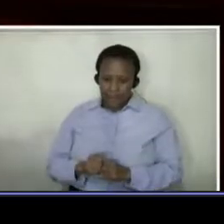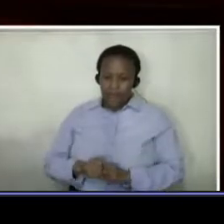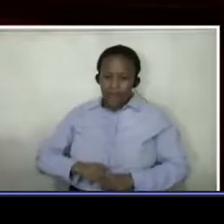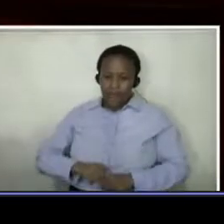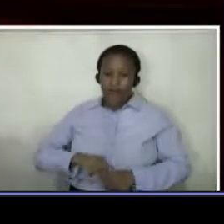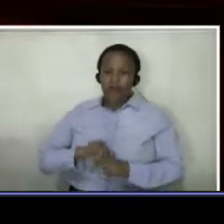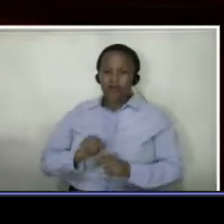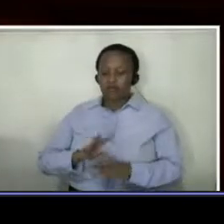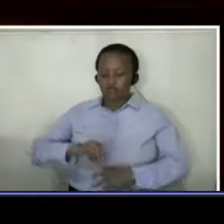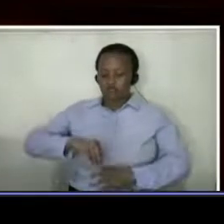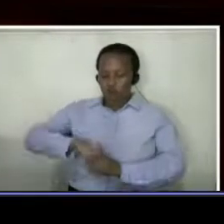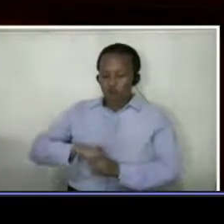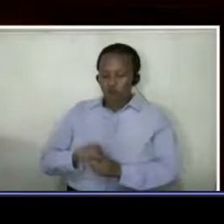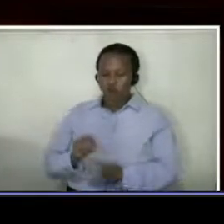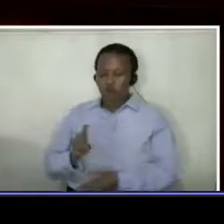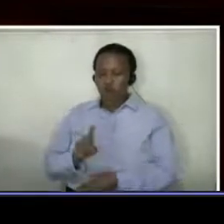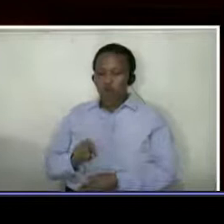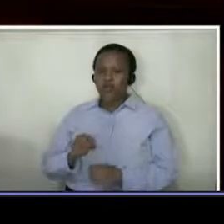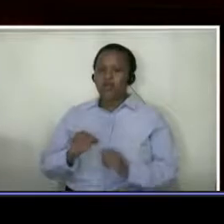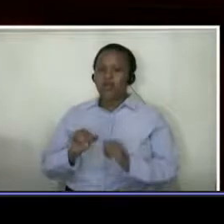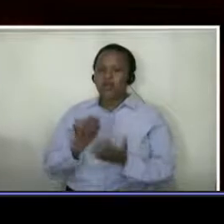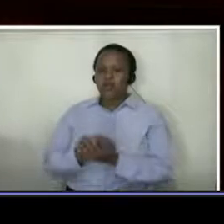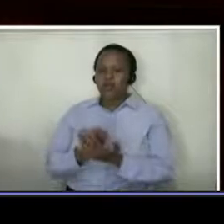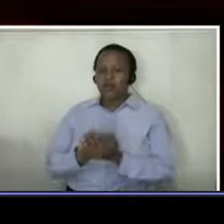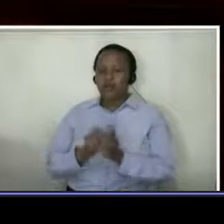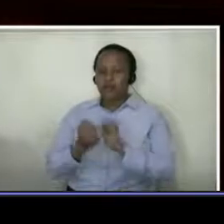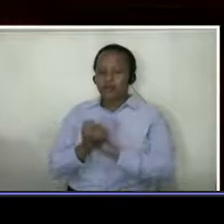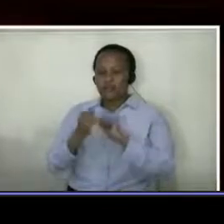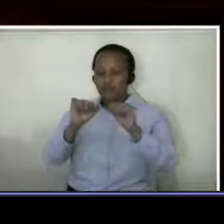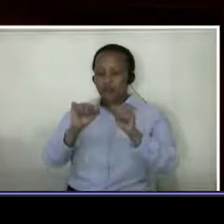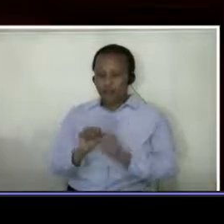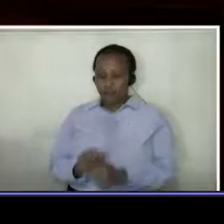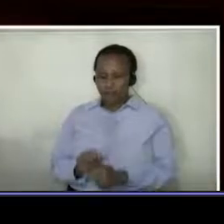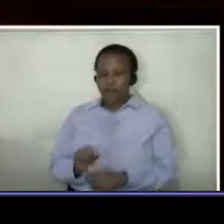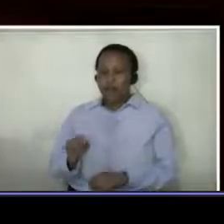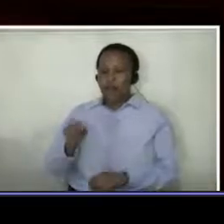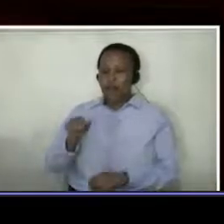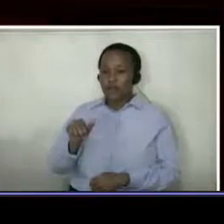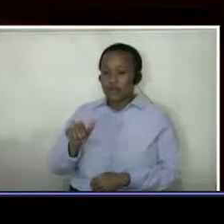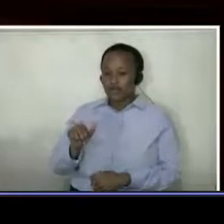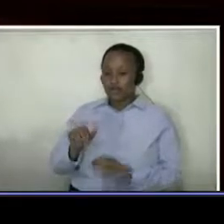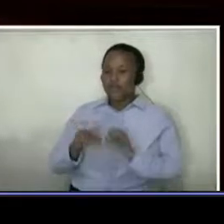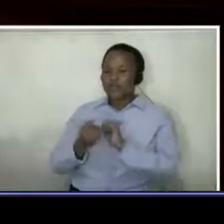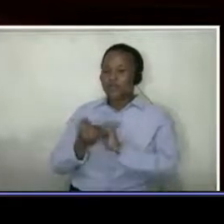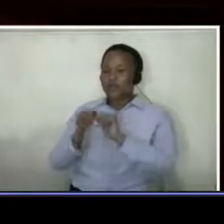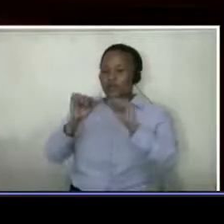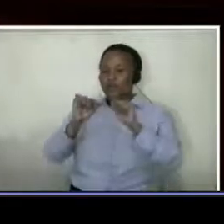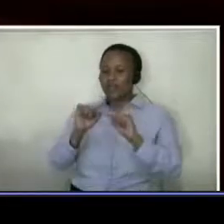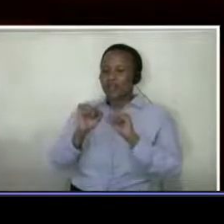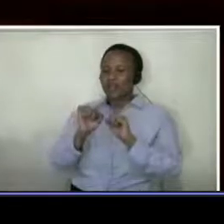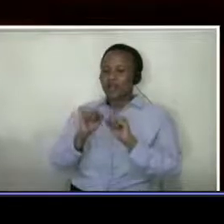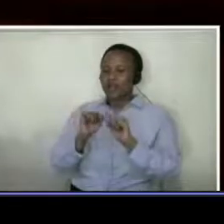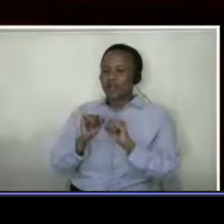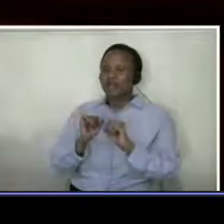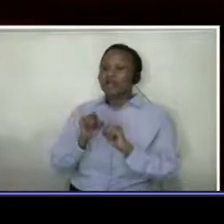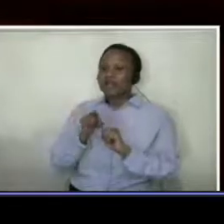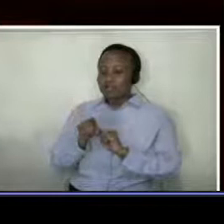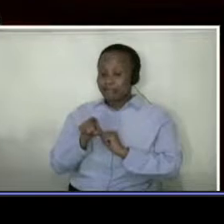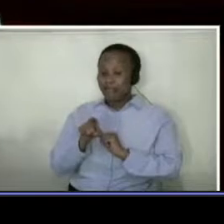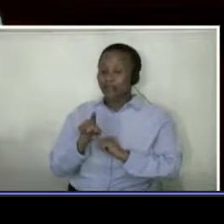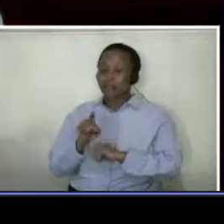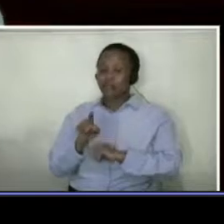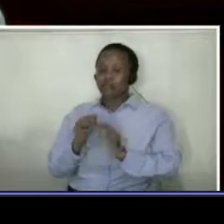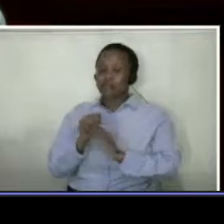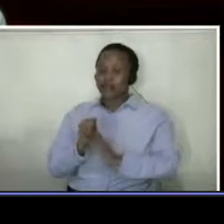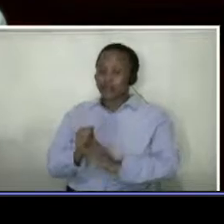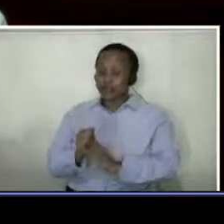which includes the economic freedom, let alone the National Democratic Revolution, which is the future for this country, envisaged by the